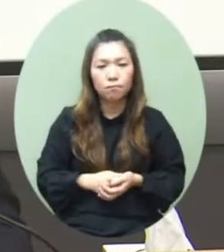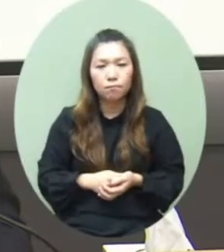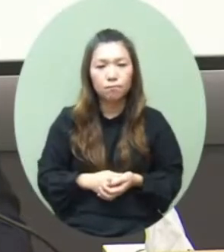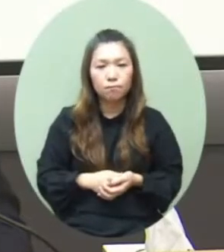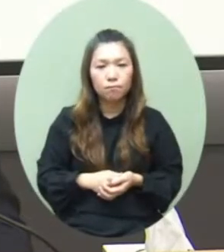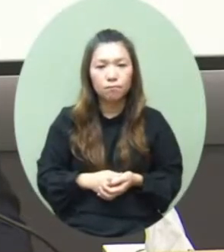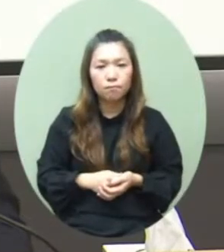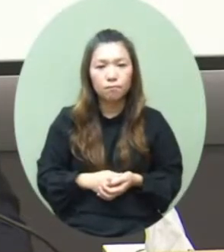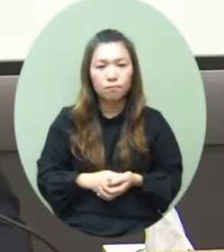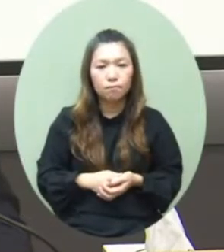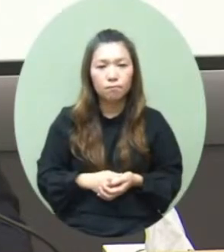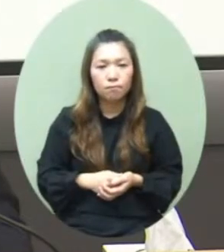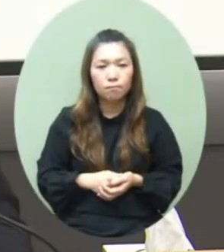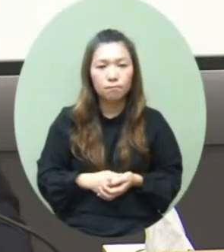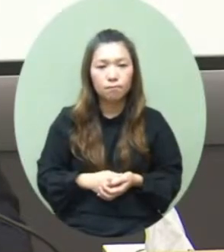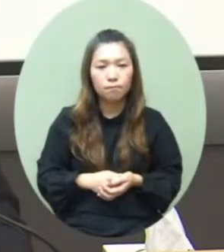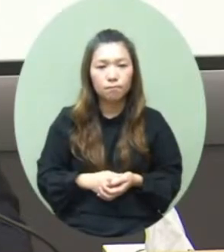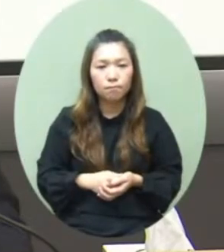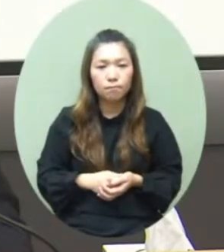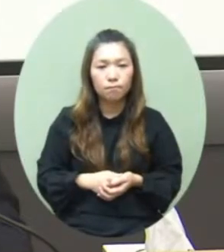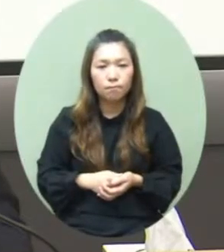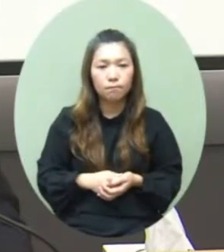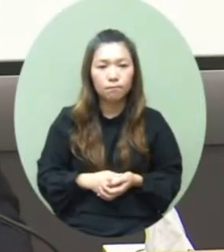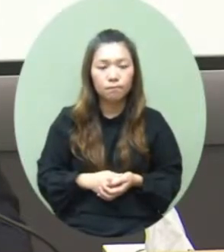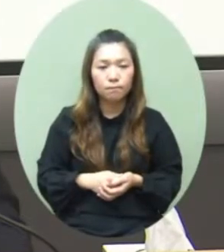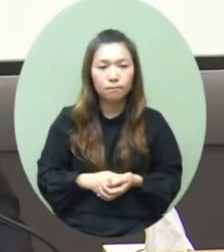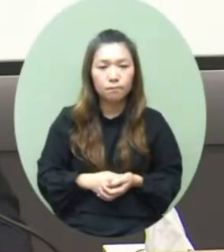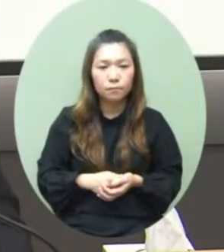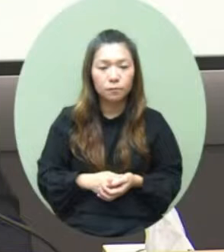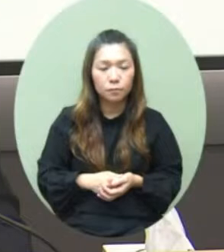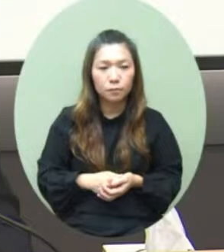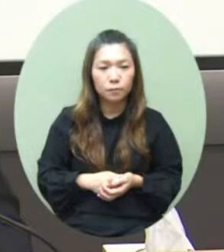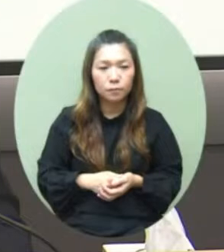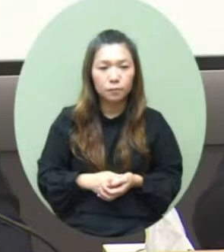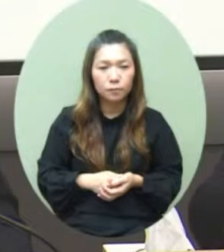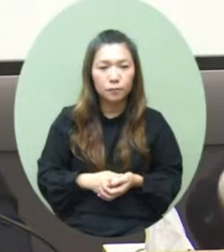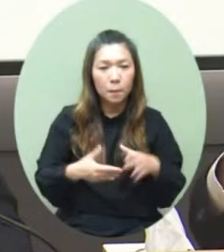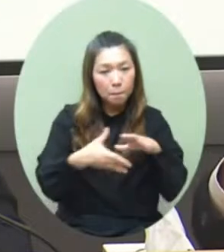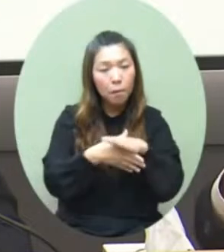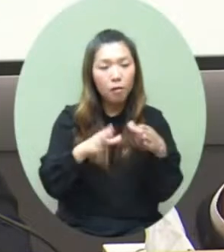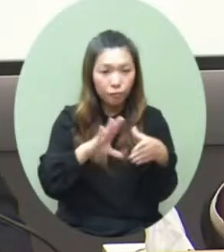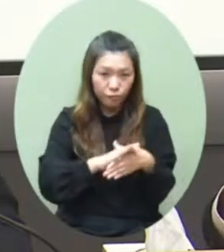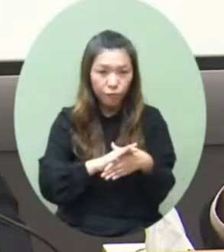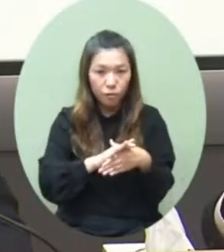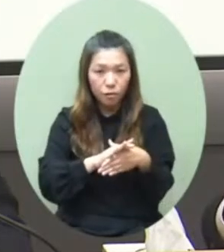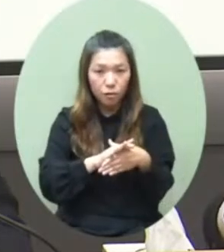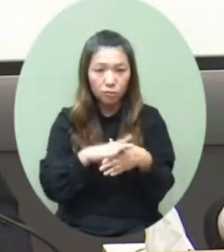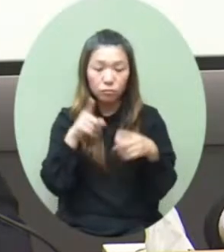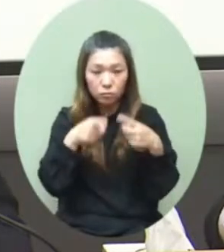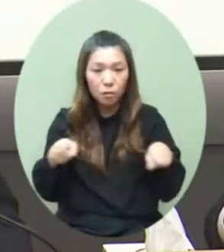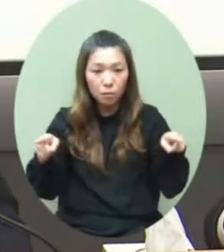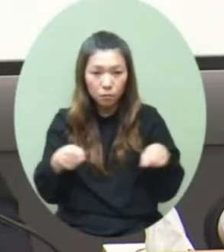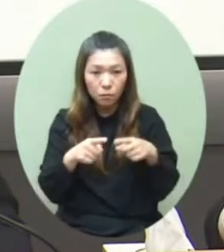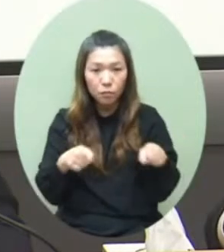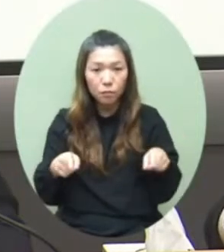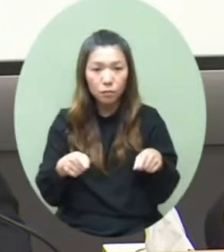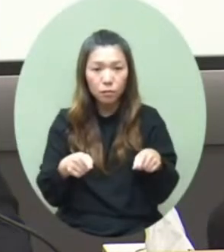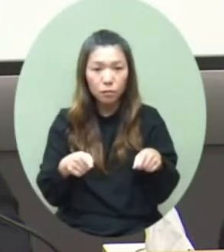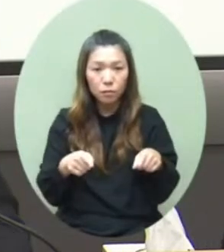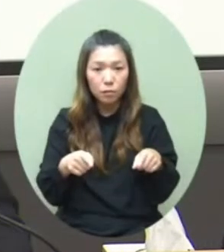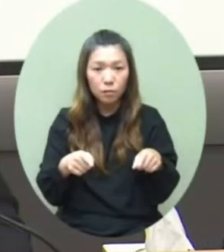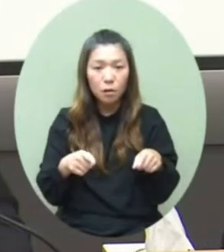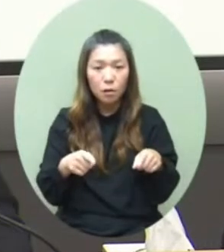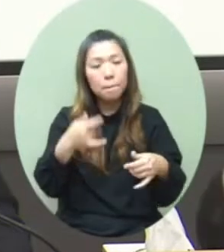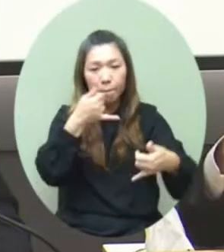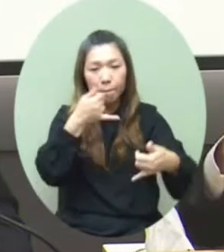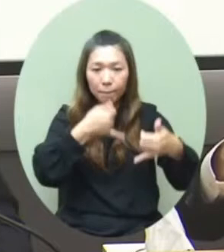will be roving performances on cultural, on music, and the performances by various artists